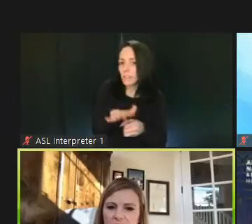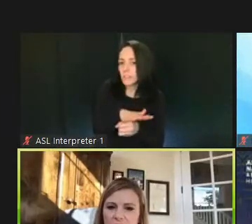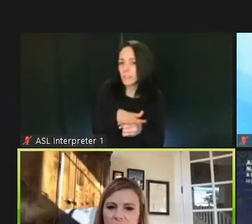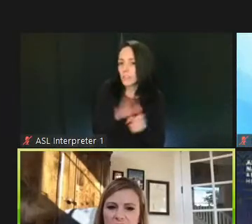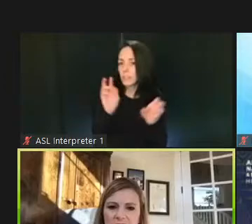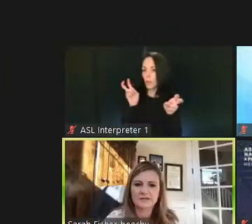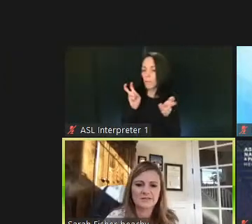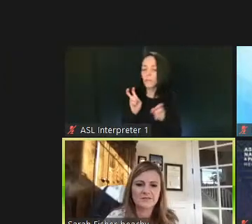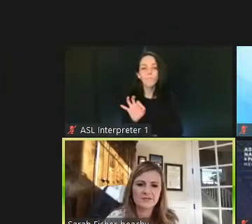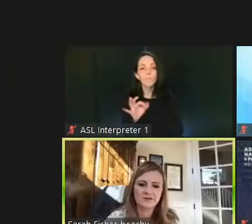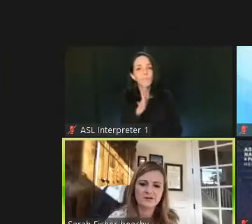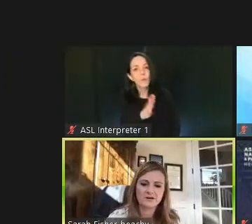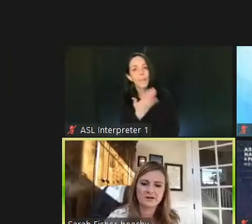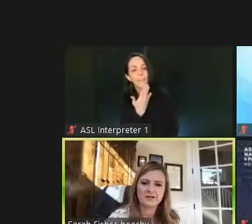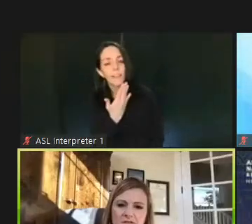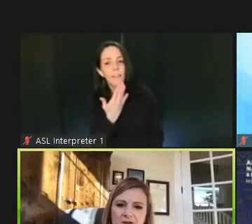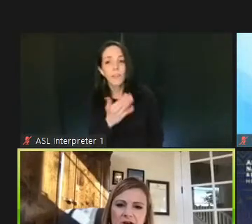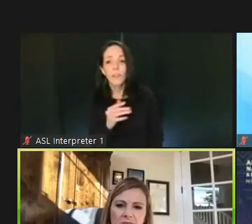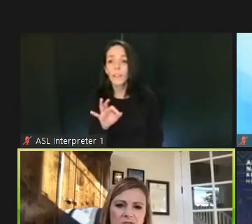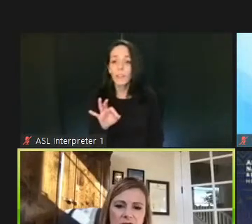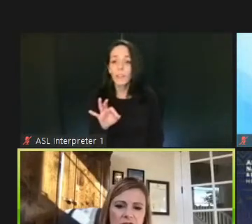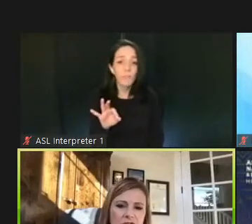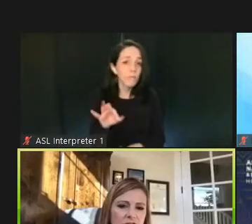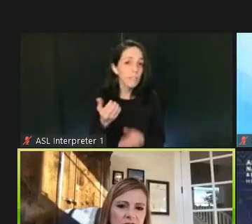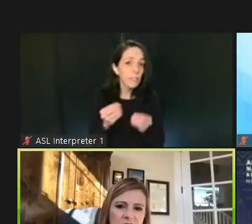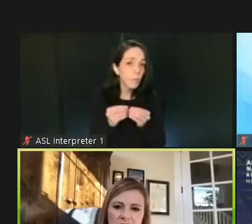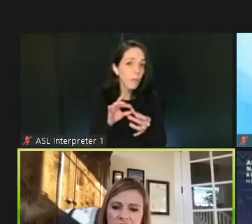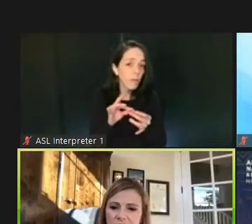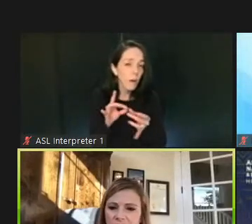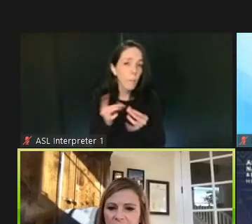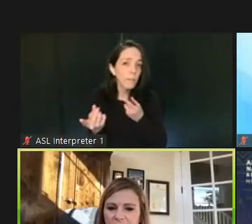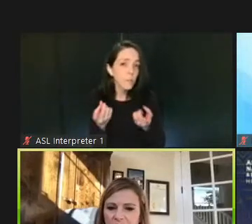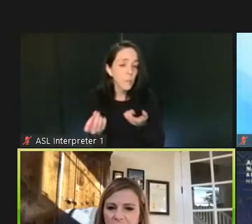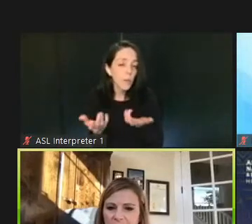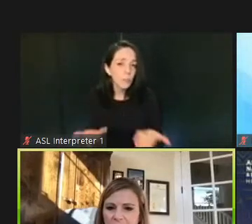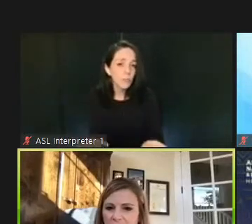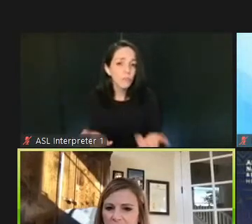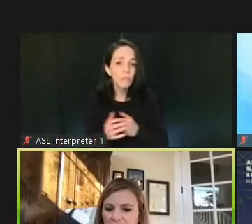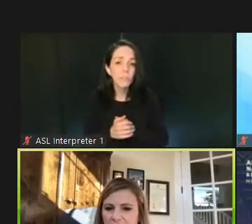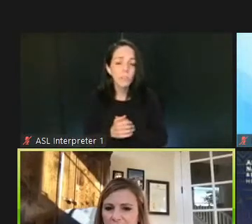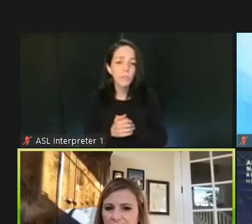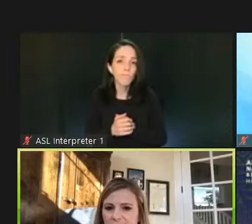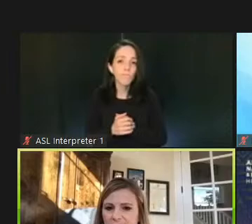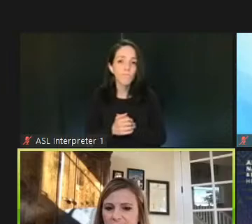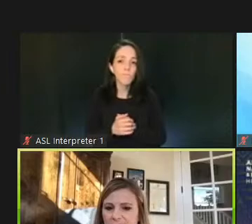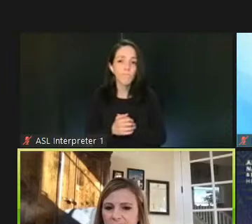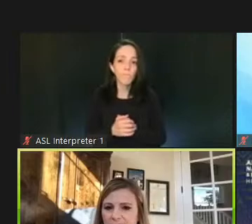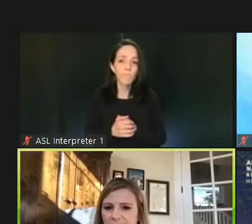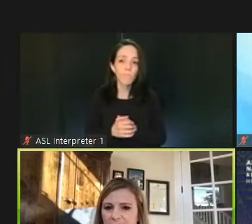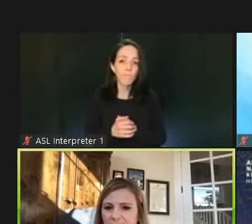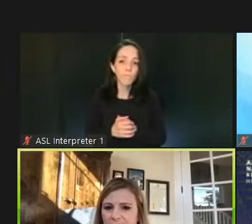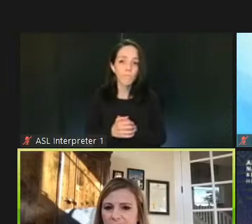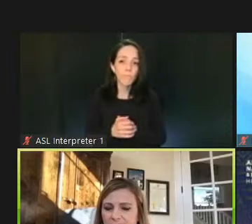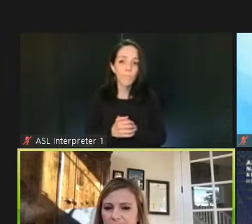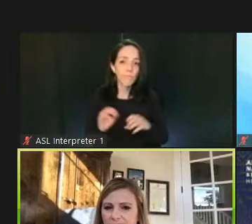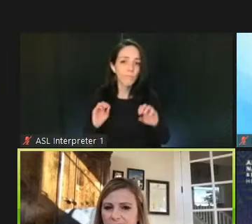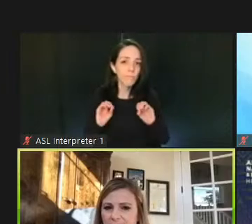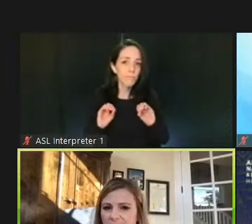thank you. If there are any other comments or questions from any of our committee members?